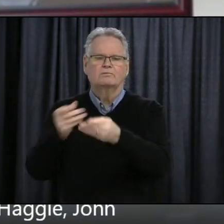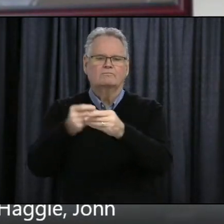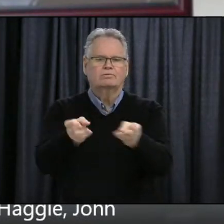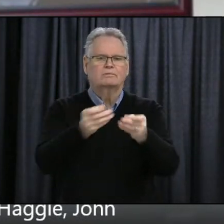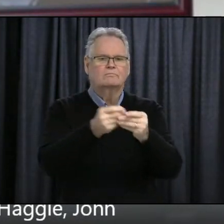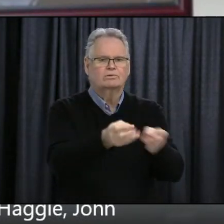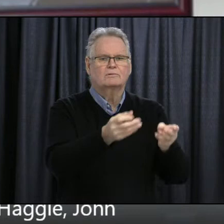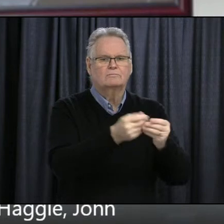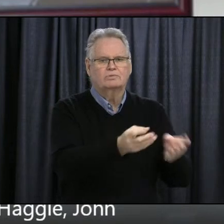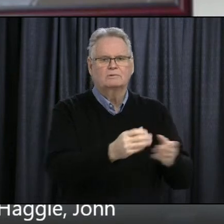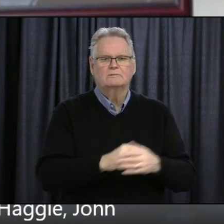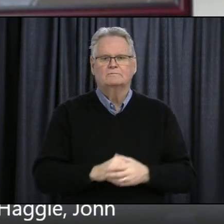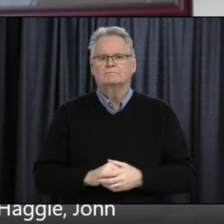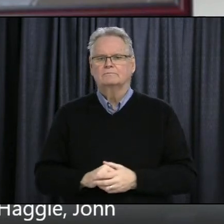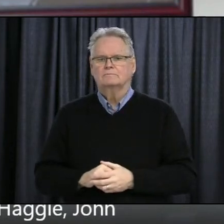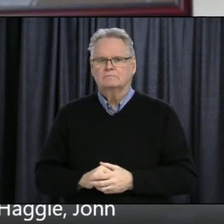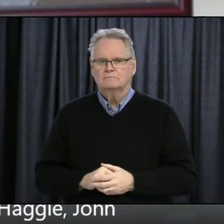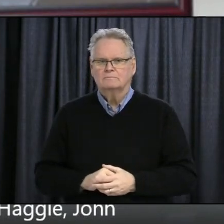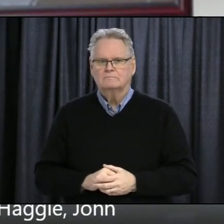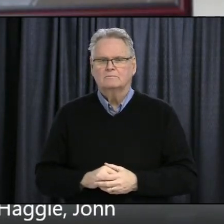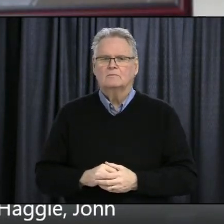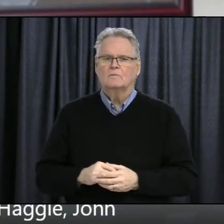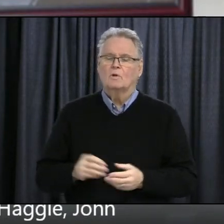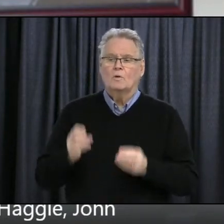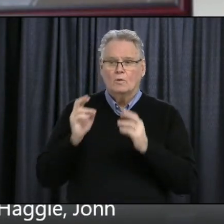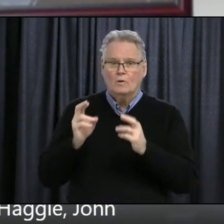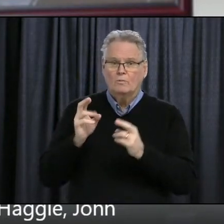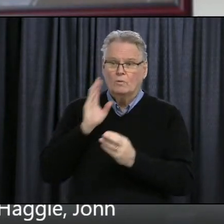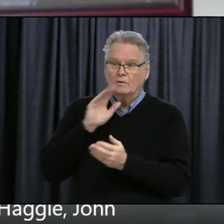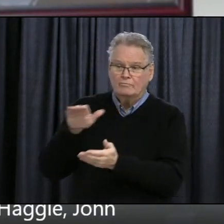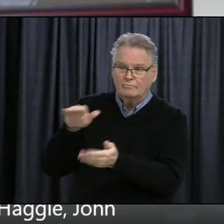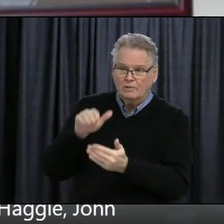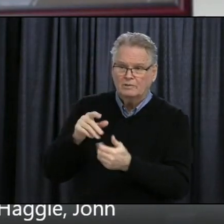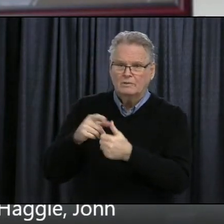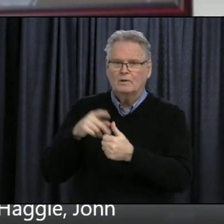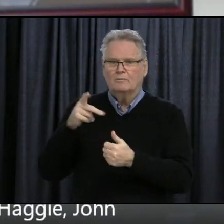beyond expected levels. In addition to that, there is talk of